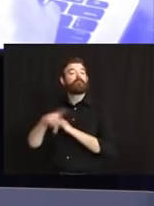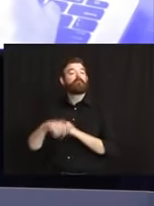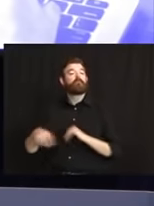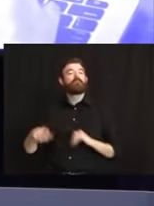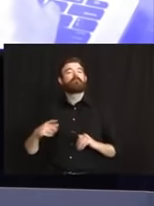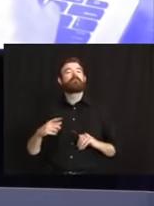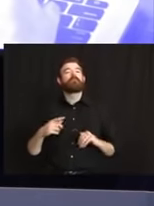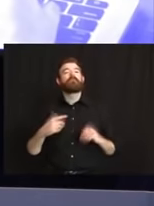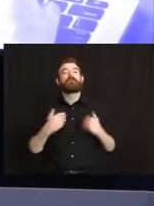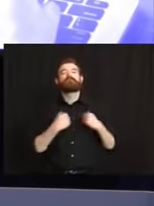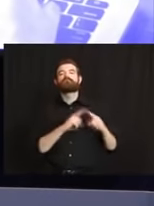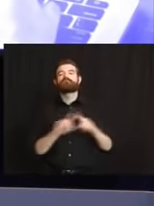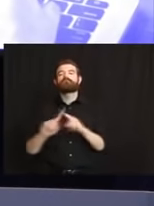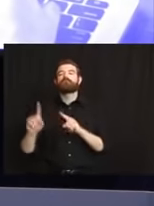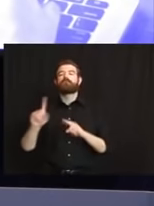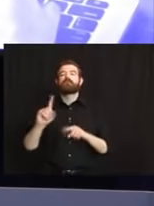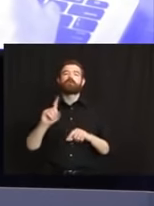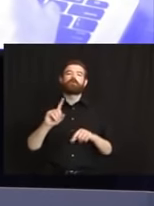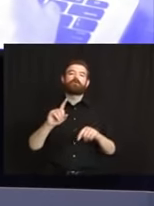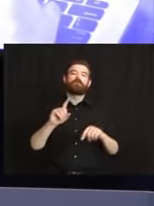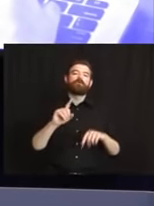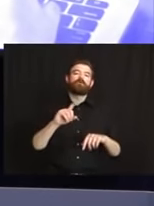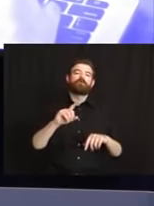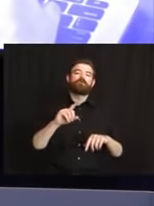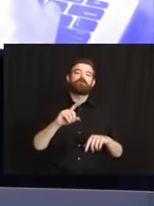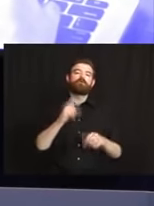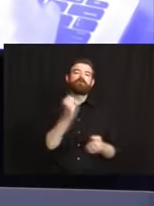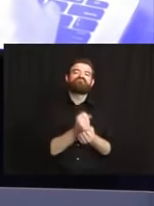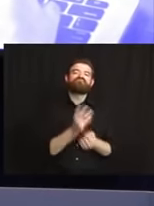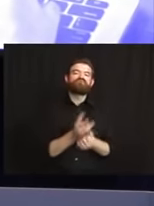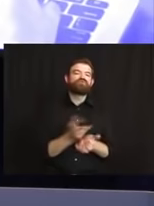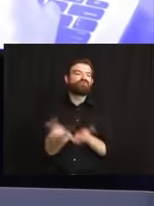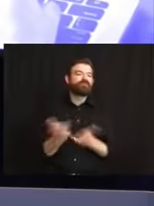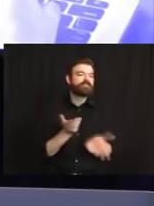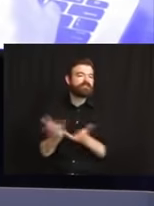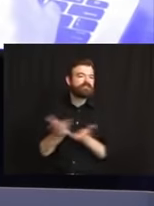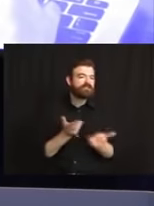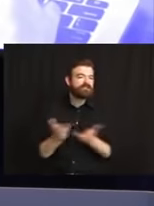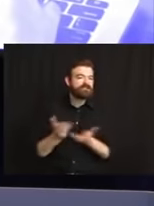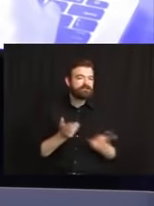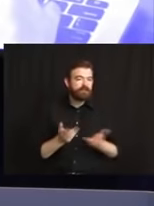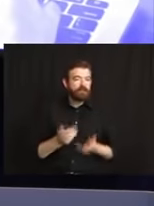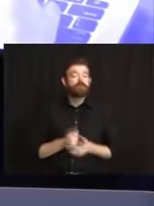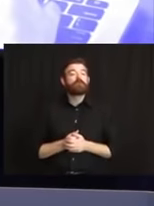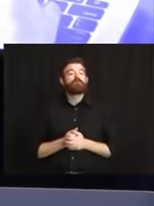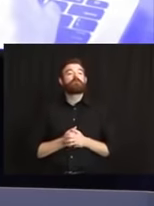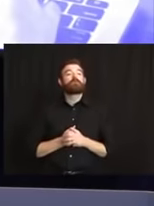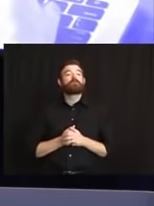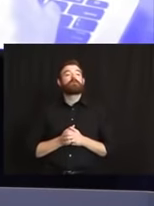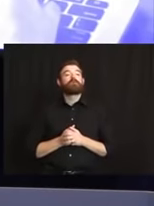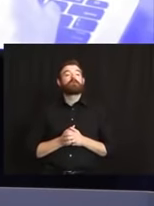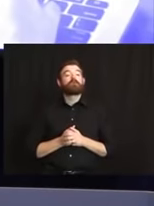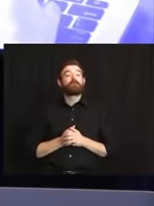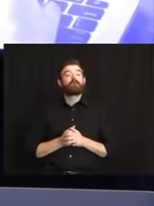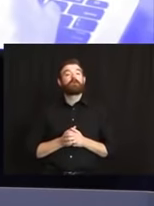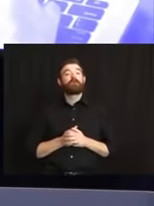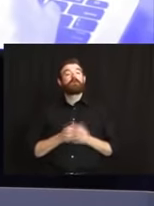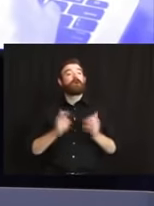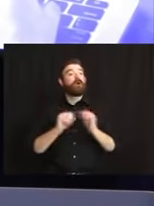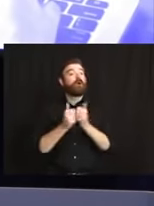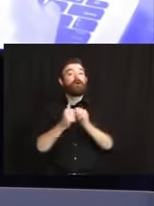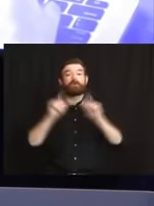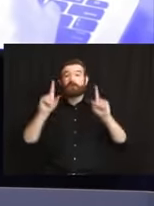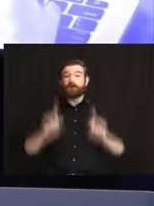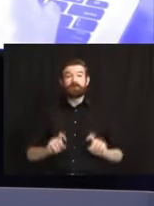supports that are available to them. Because as you can imagine, in order to get tested, you have to be secure that if you test